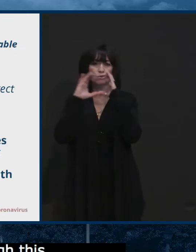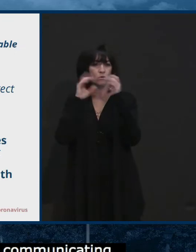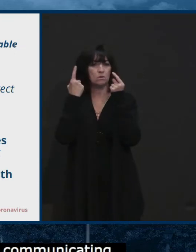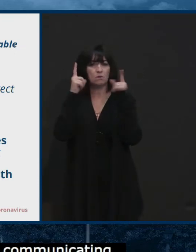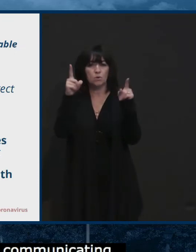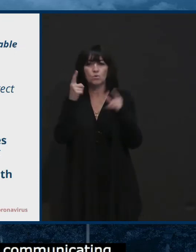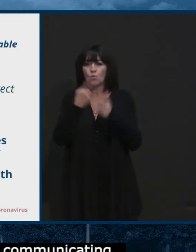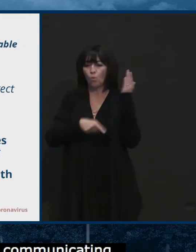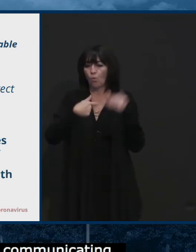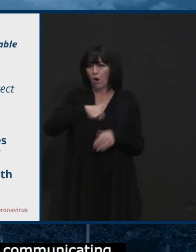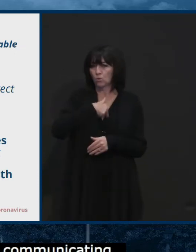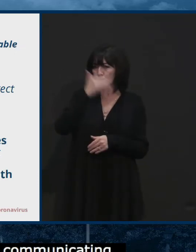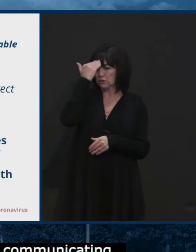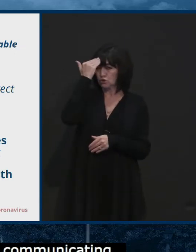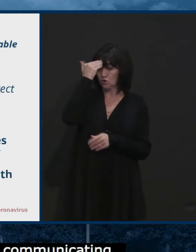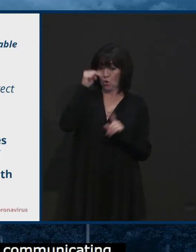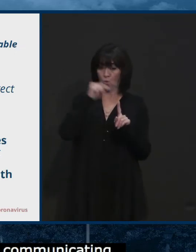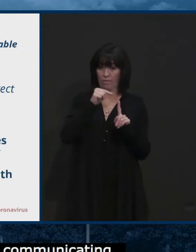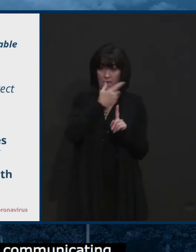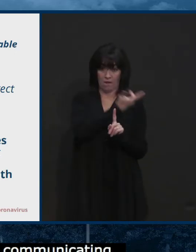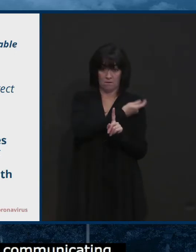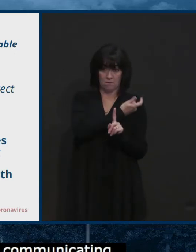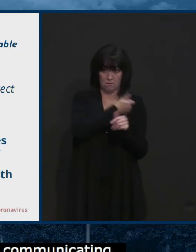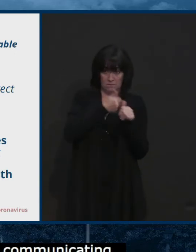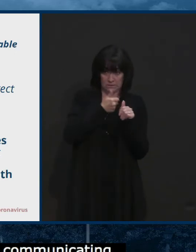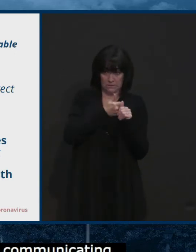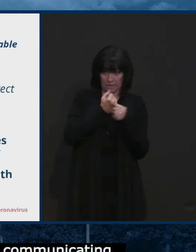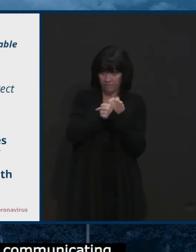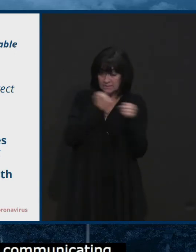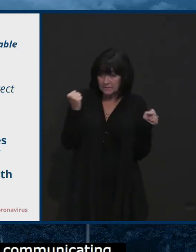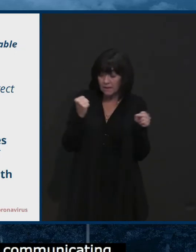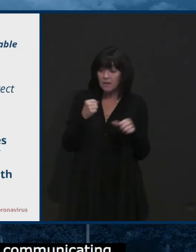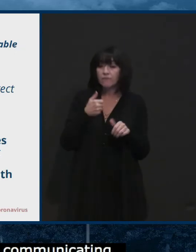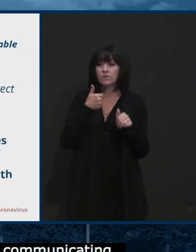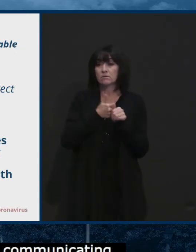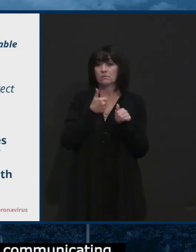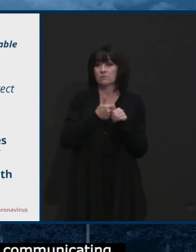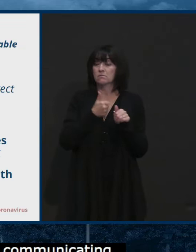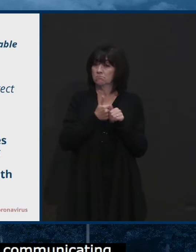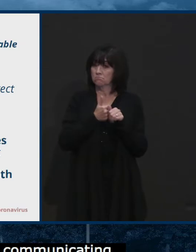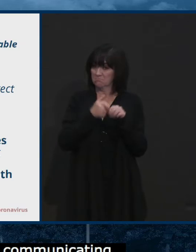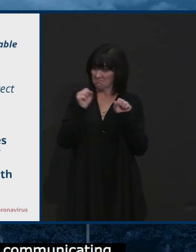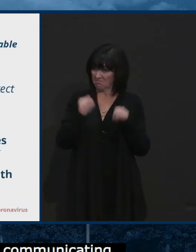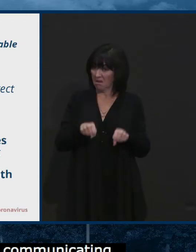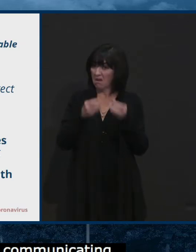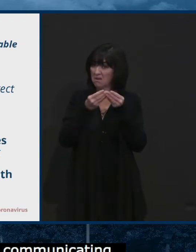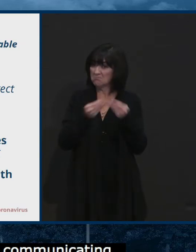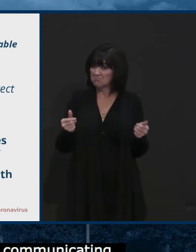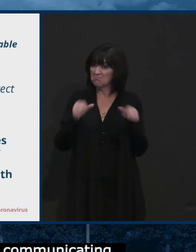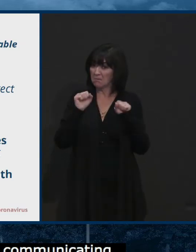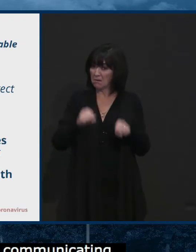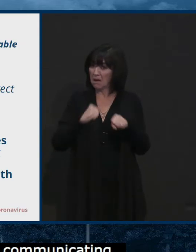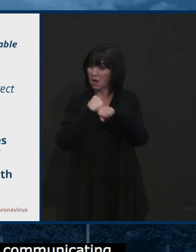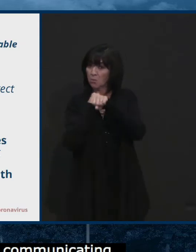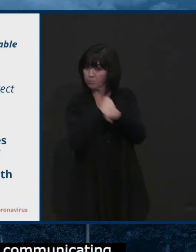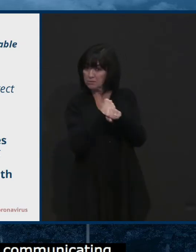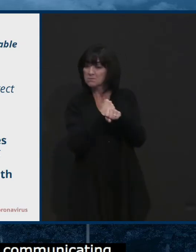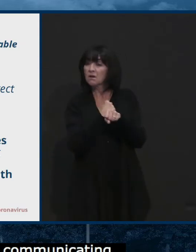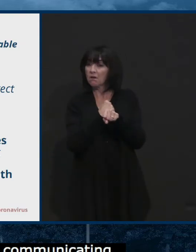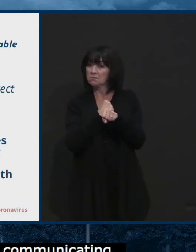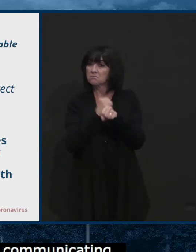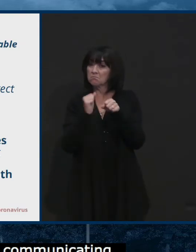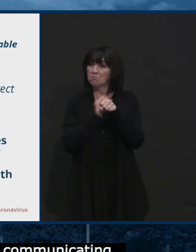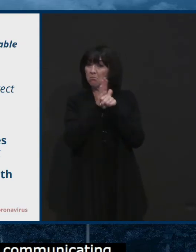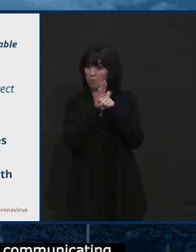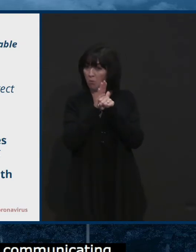of the vaccine. When will this come to Delaware? We're not sure, but we are ready. We were told that it could come in October,